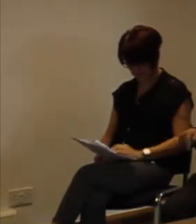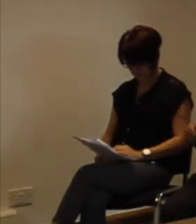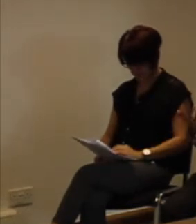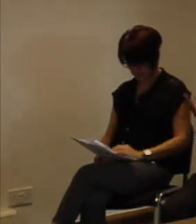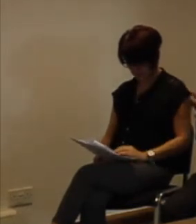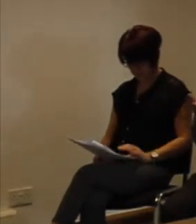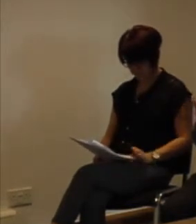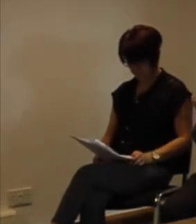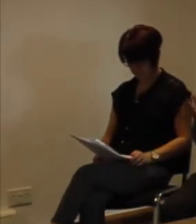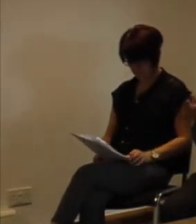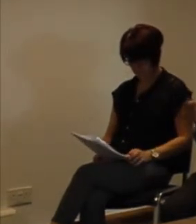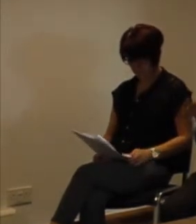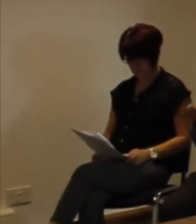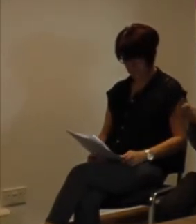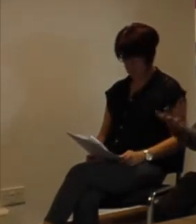facilitator. So we have